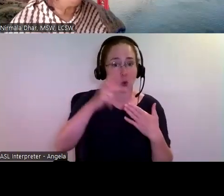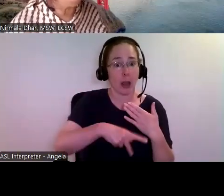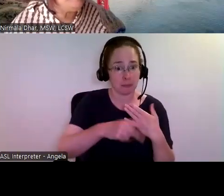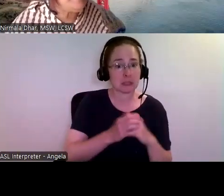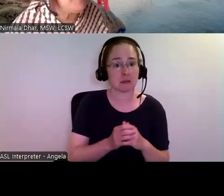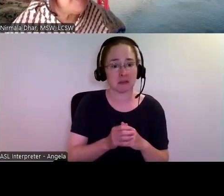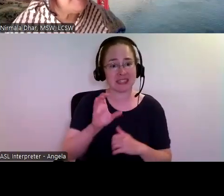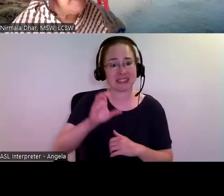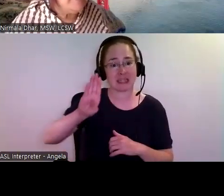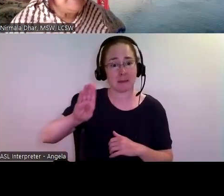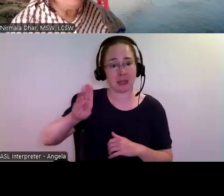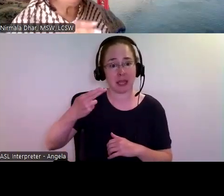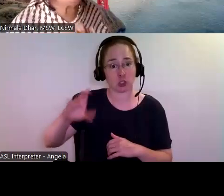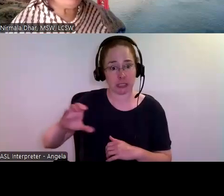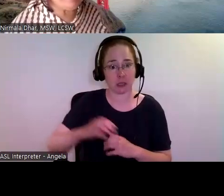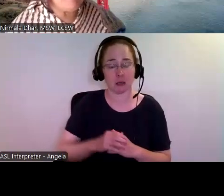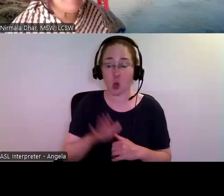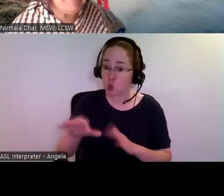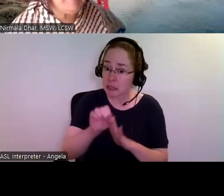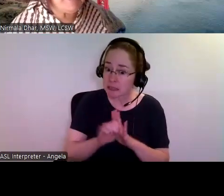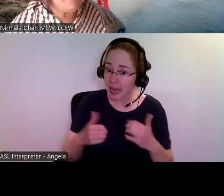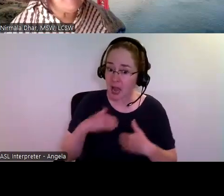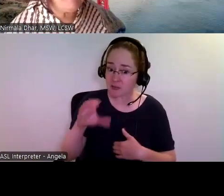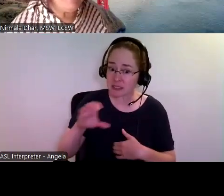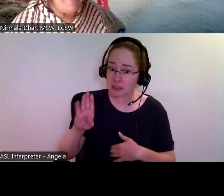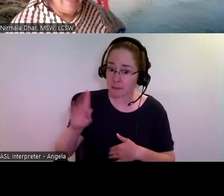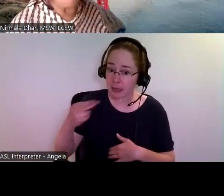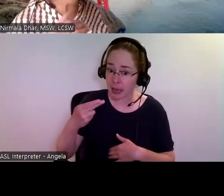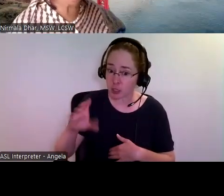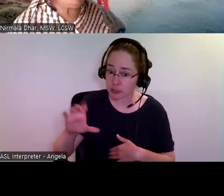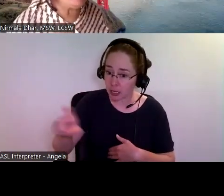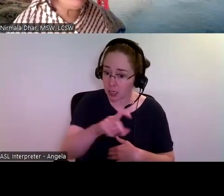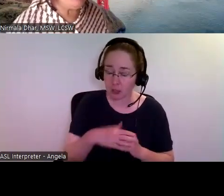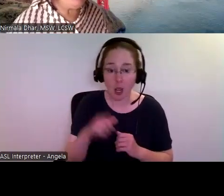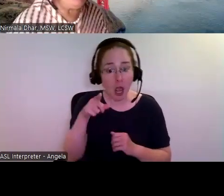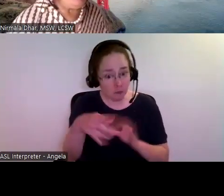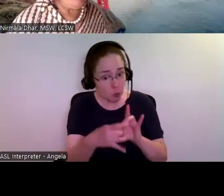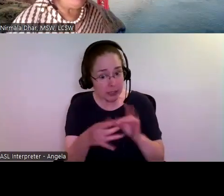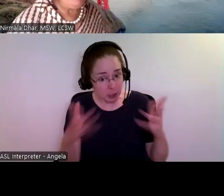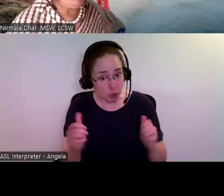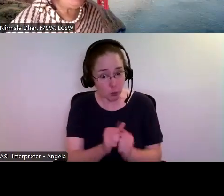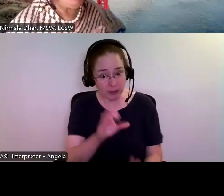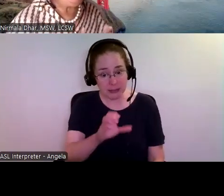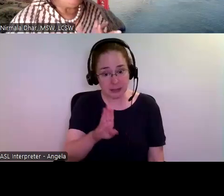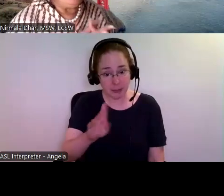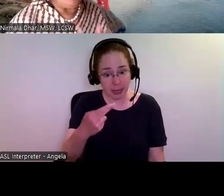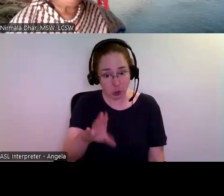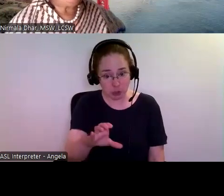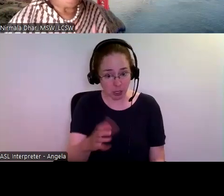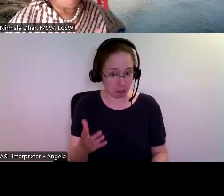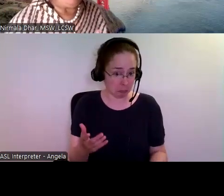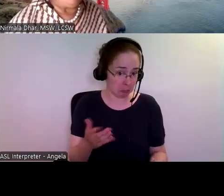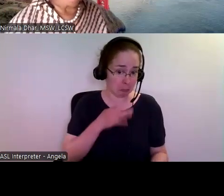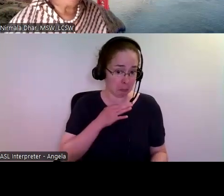the CCBHCs. Does your state have a CCBHC? Have you connected with the CCBHC to see